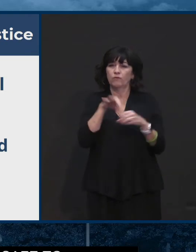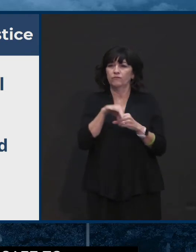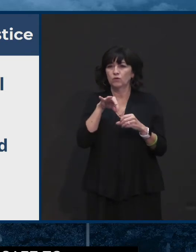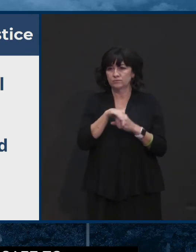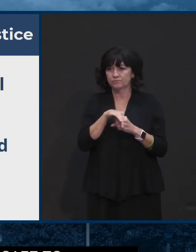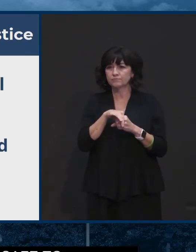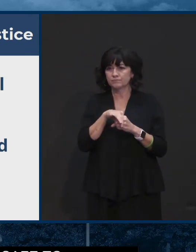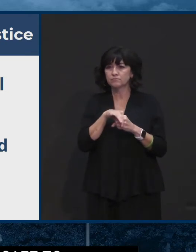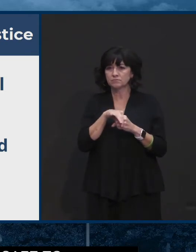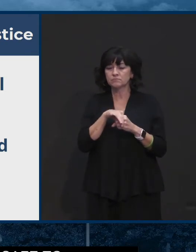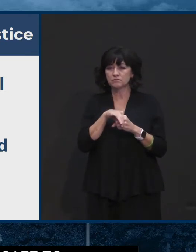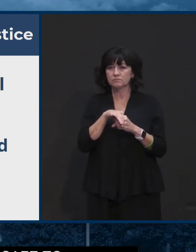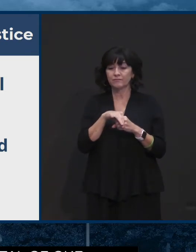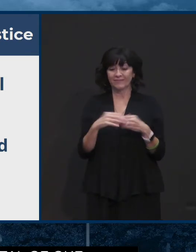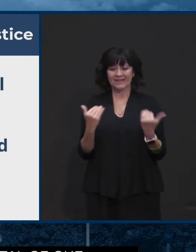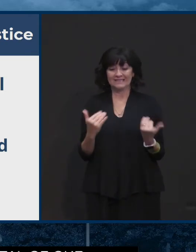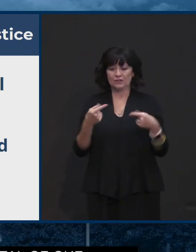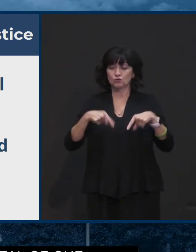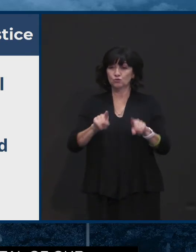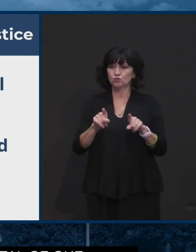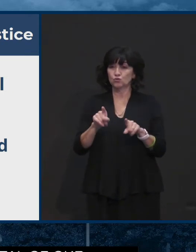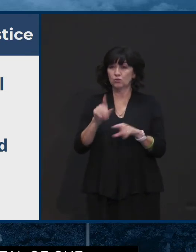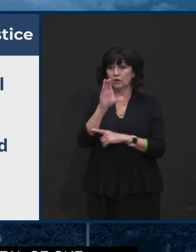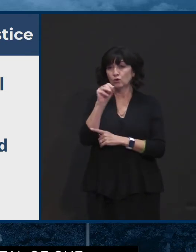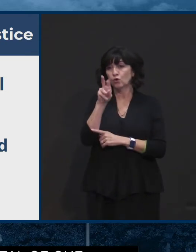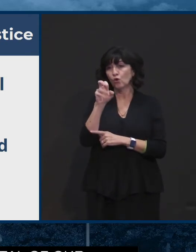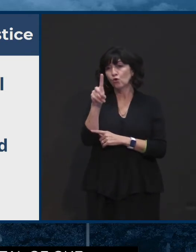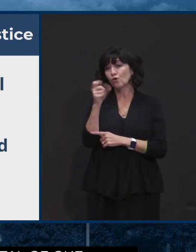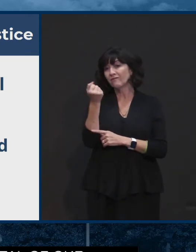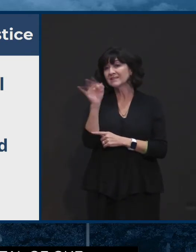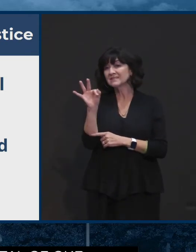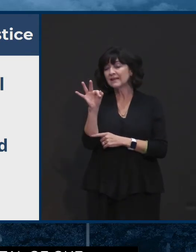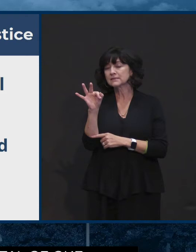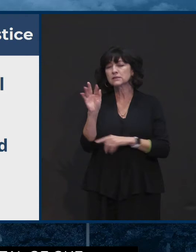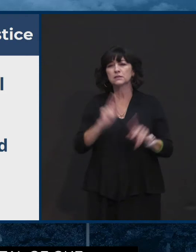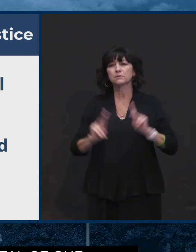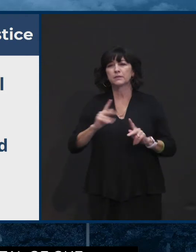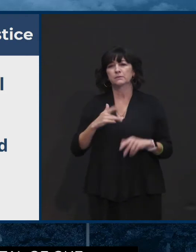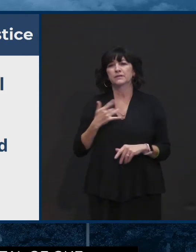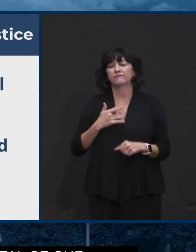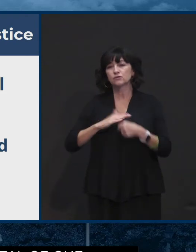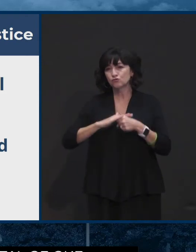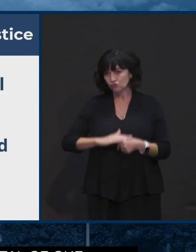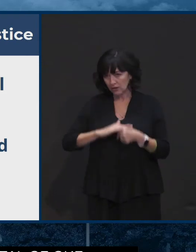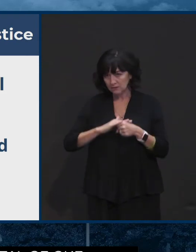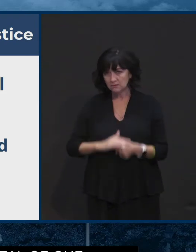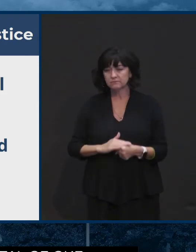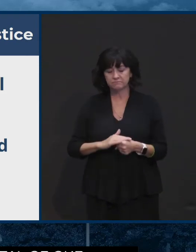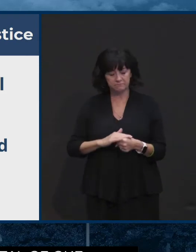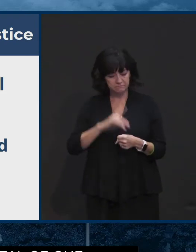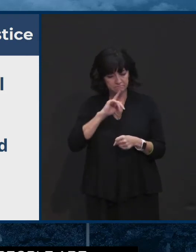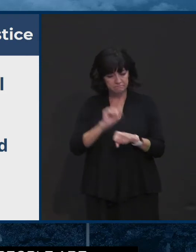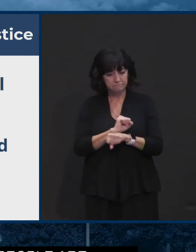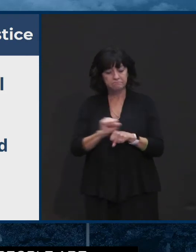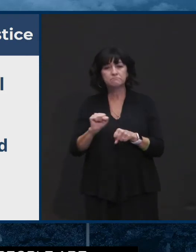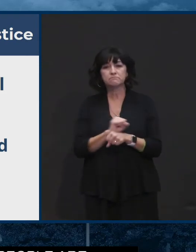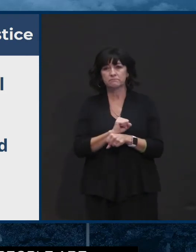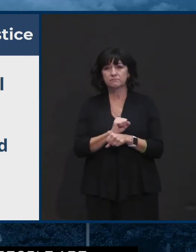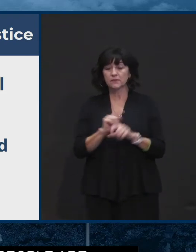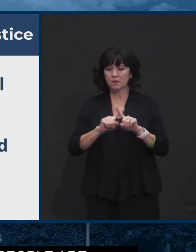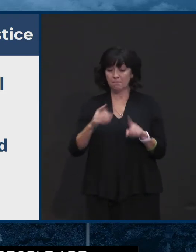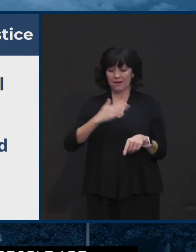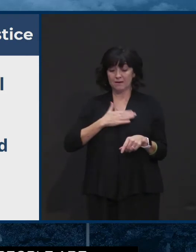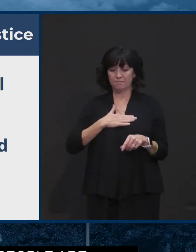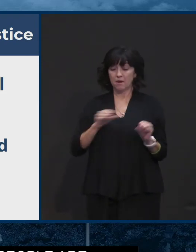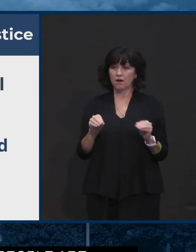of COVID-19, people are under stress, but understand that our office, the Office of the Attorney General,